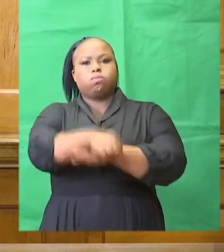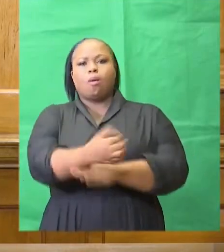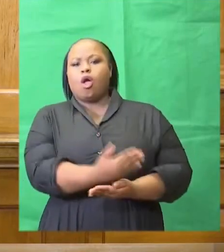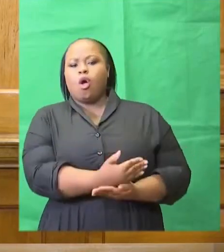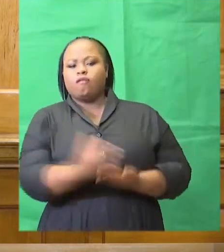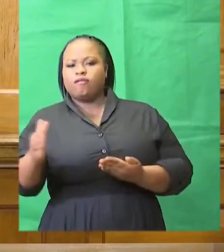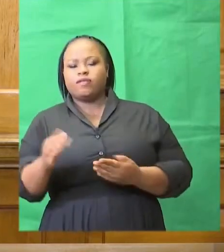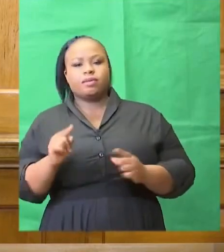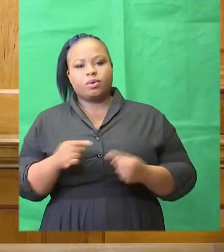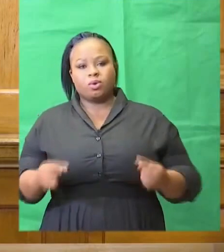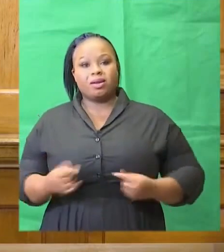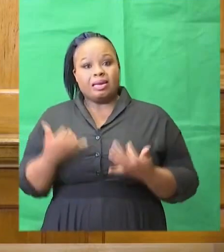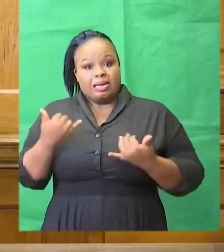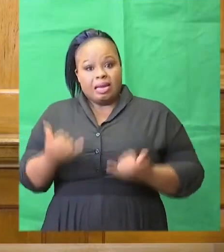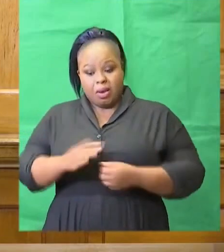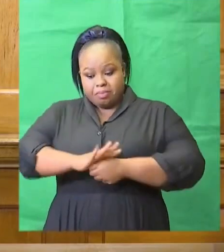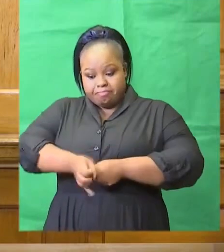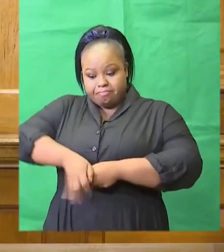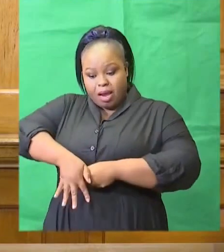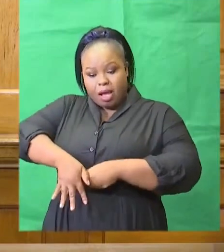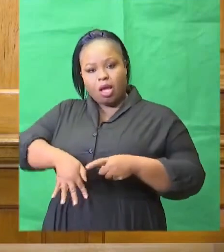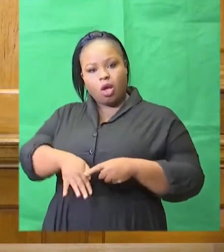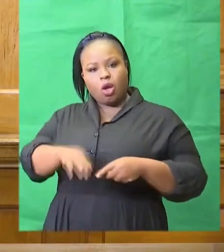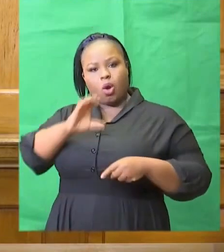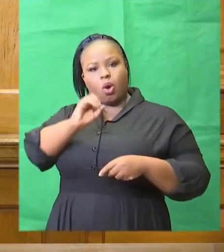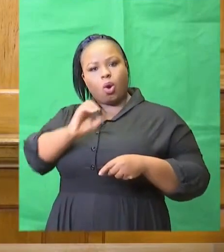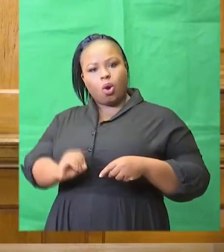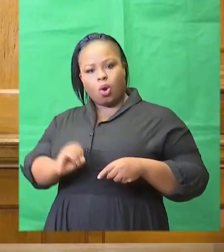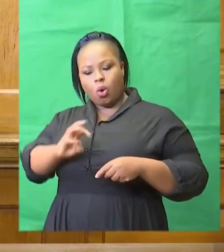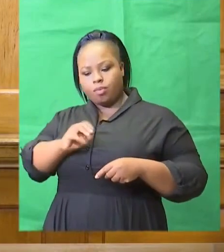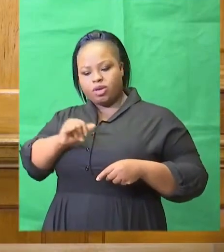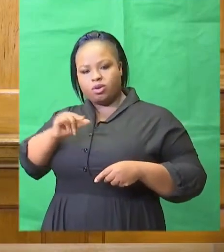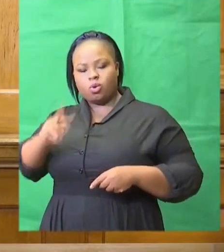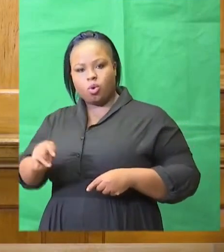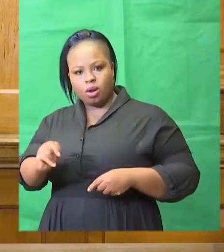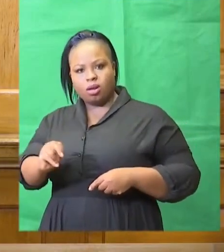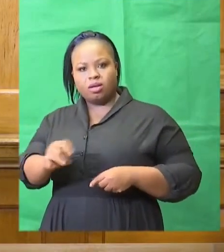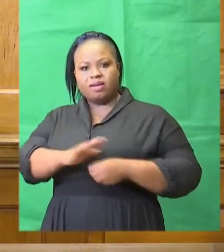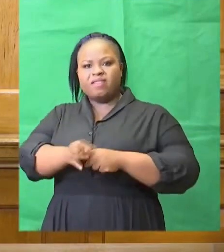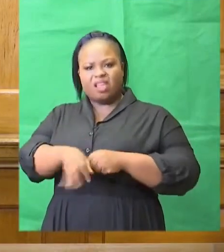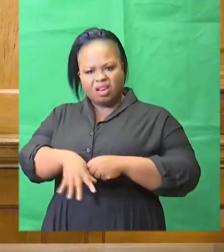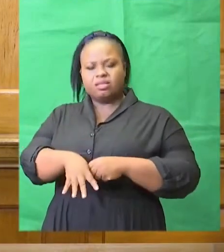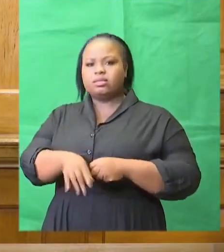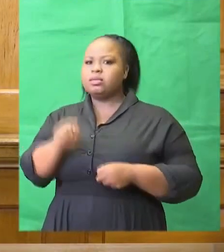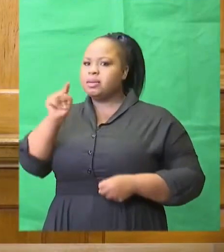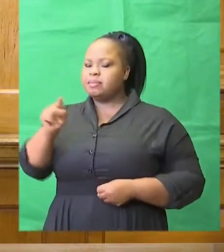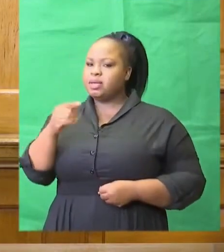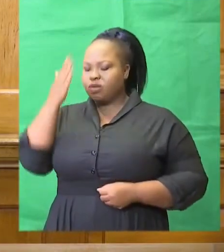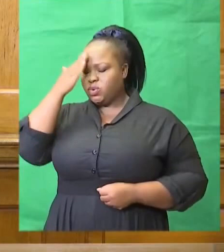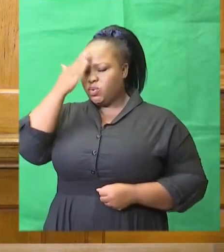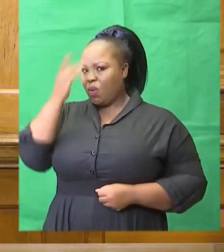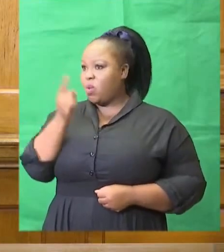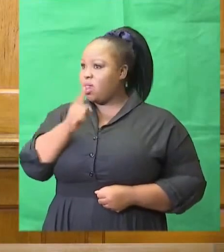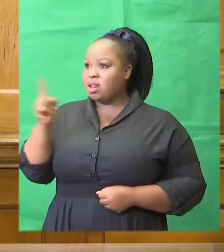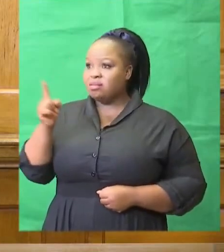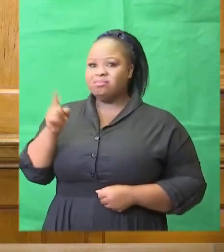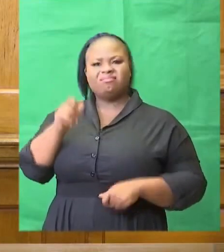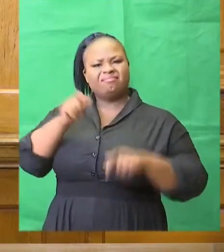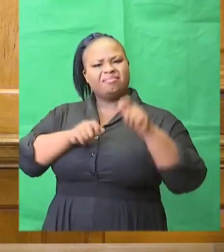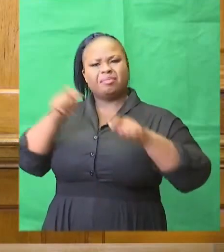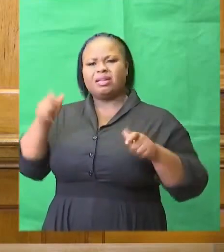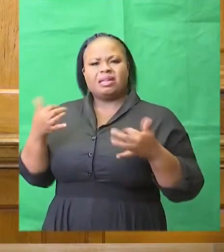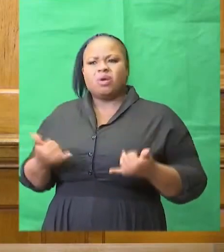Omicron variant should be a wake-up call to the world that vaccine inequality cannot be allowed